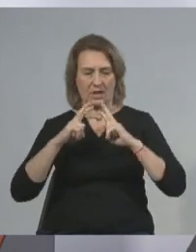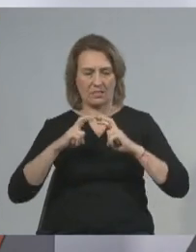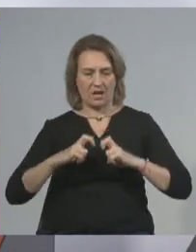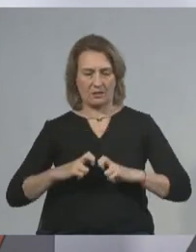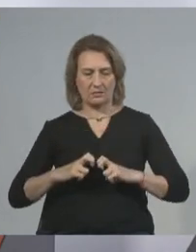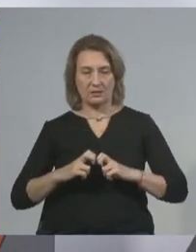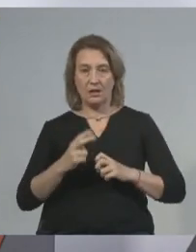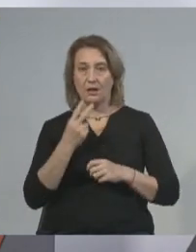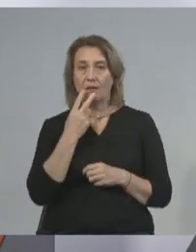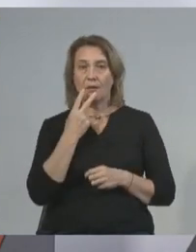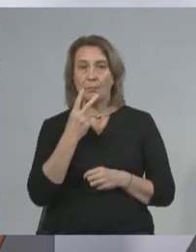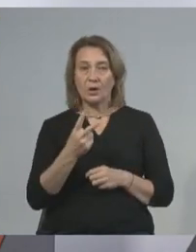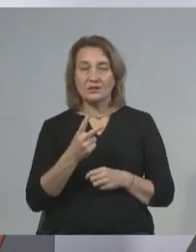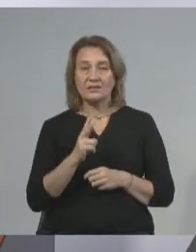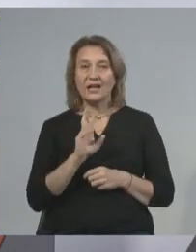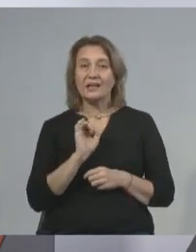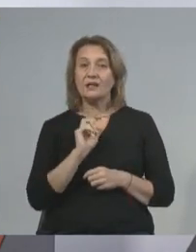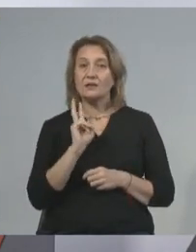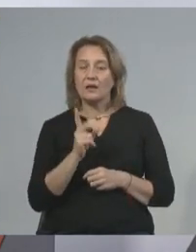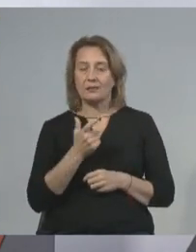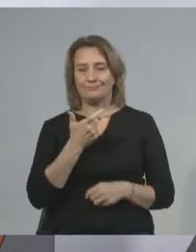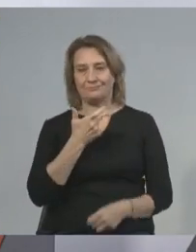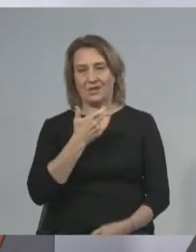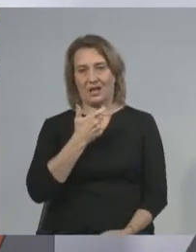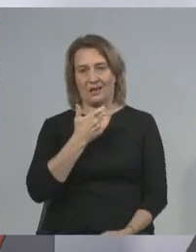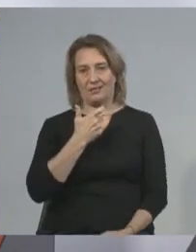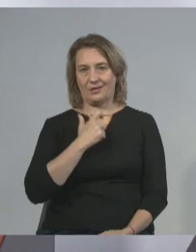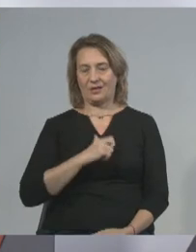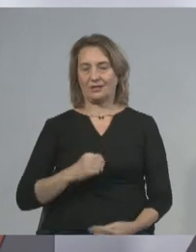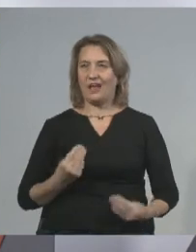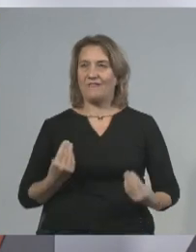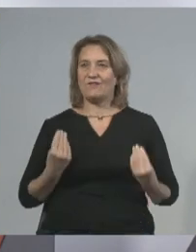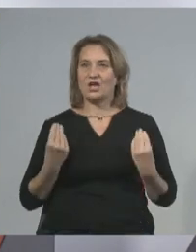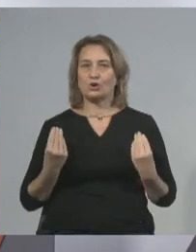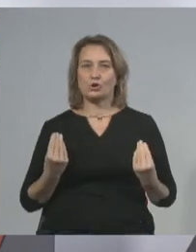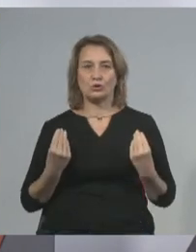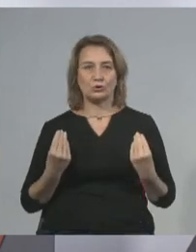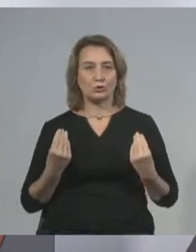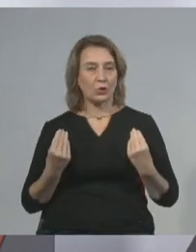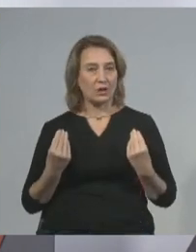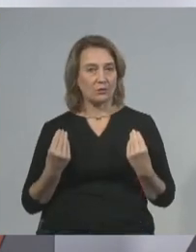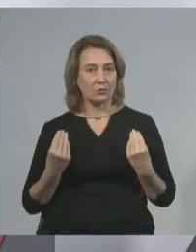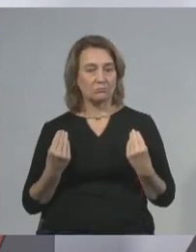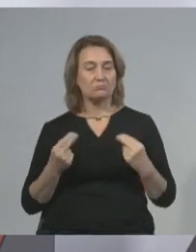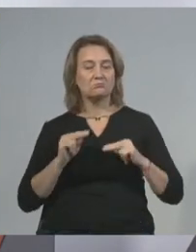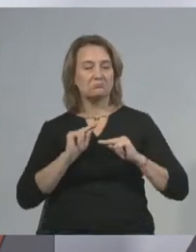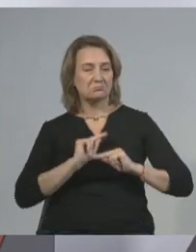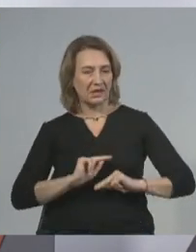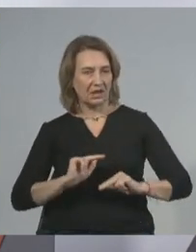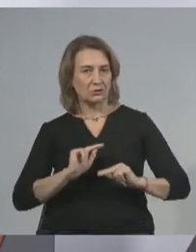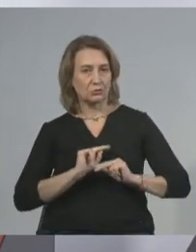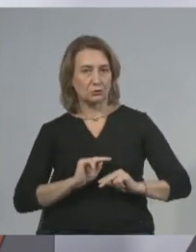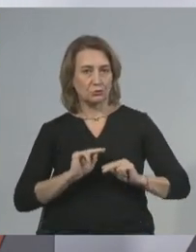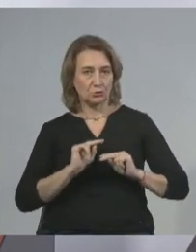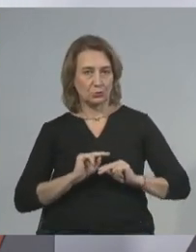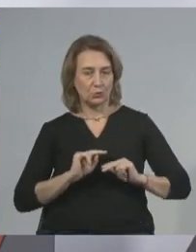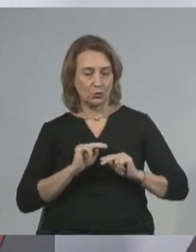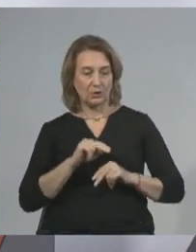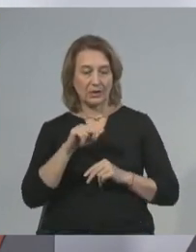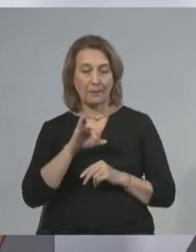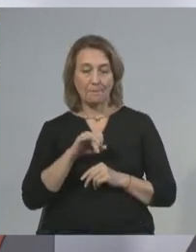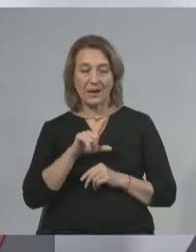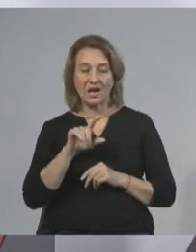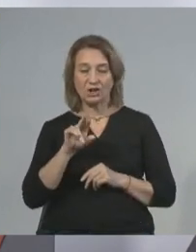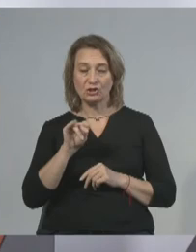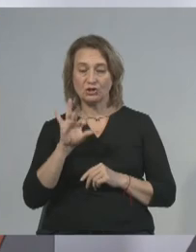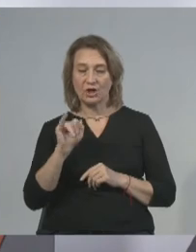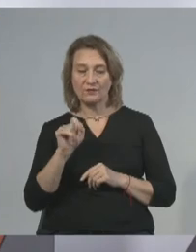analysis and showed how elegant and how exquisite polczewski works with